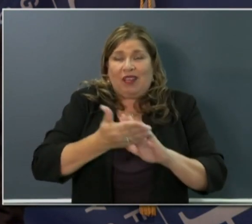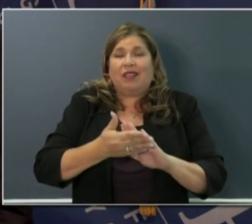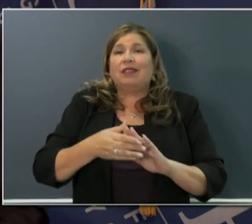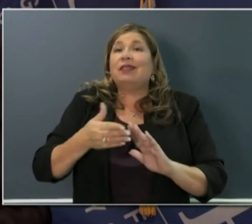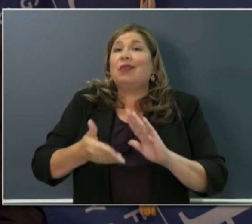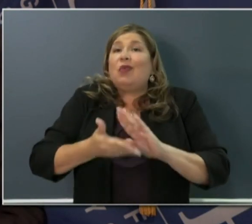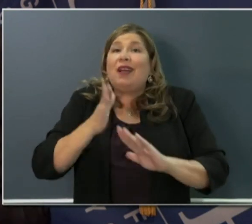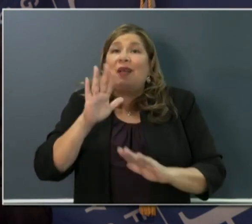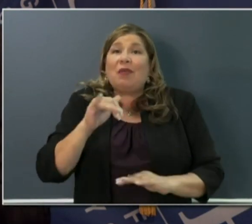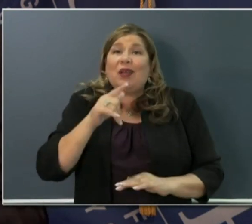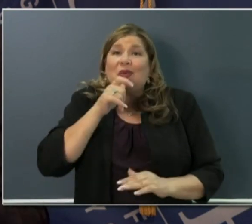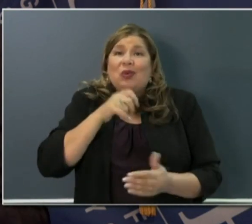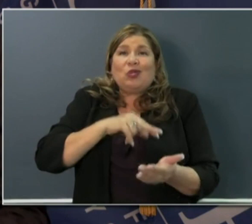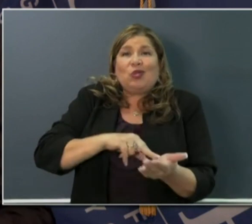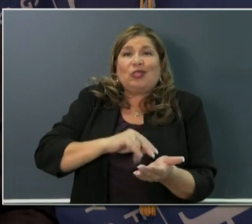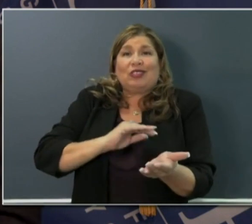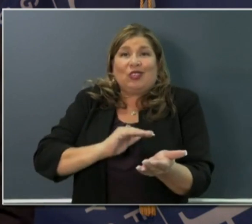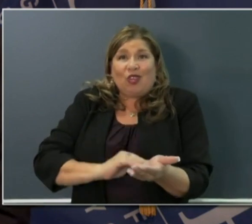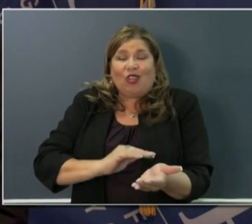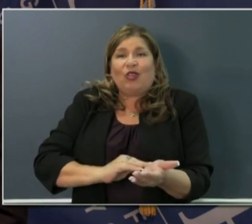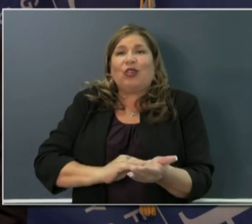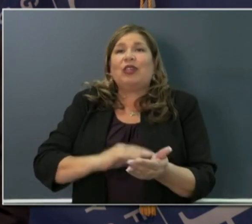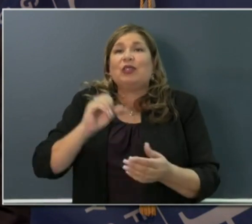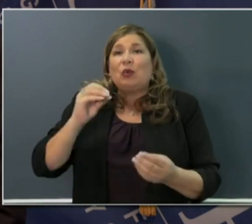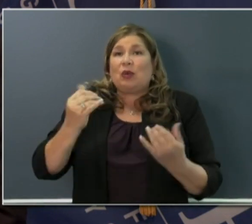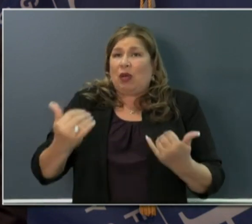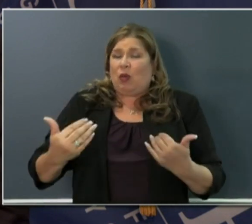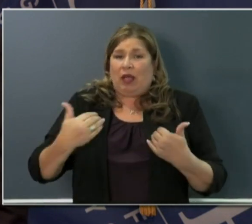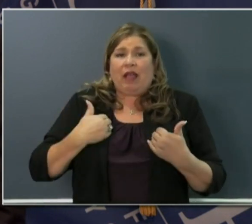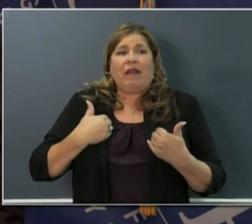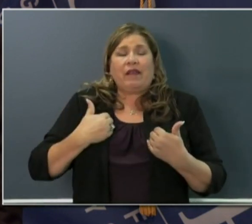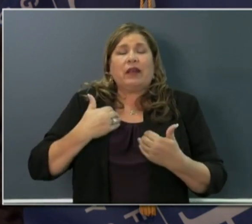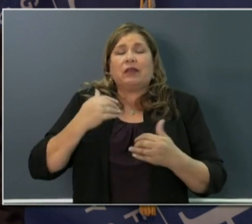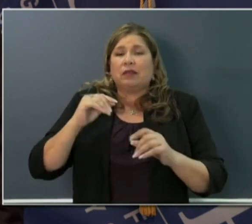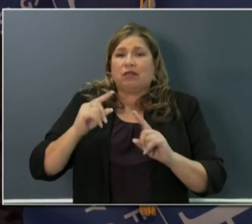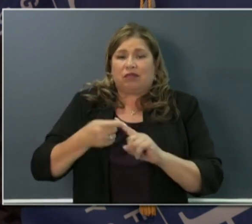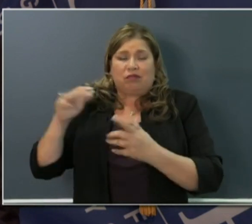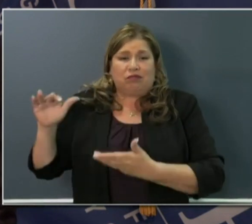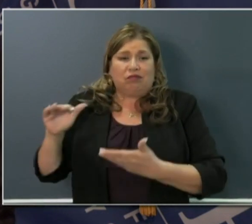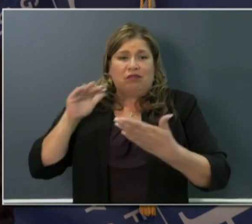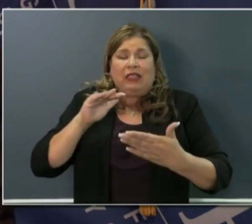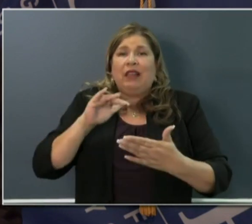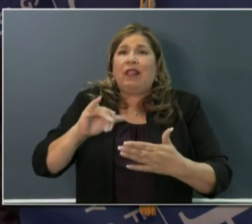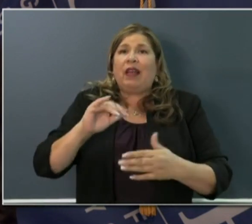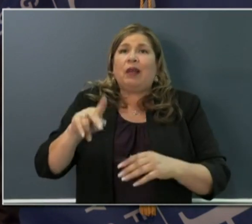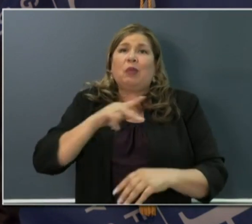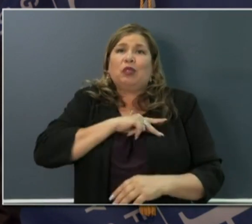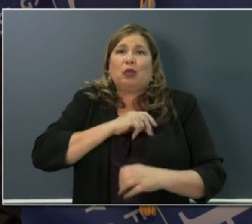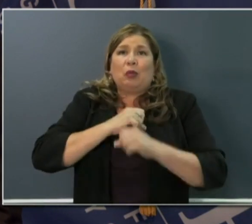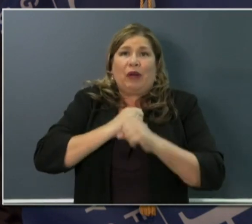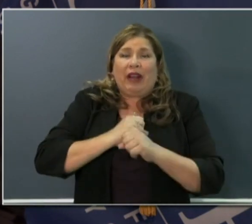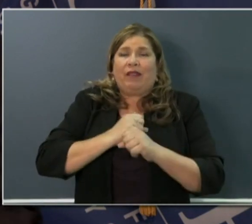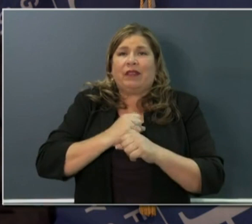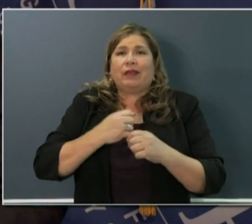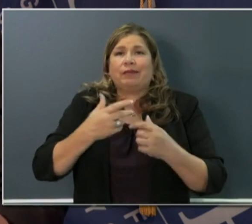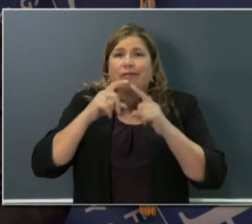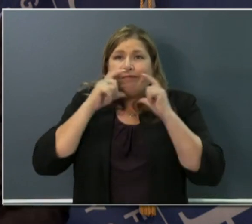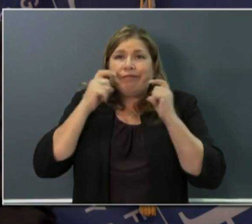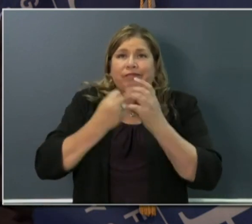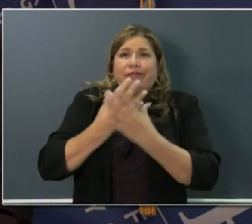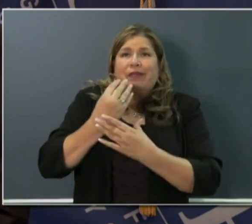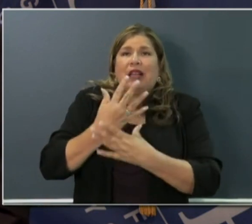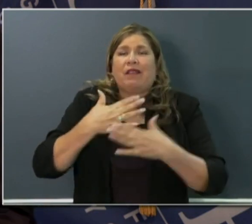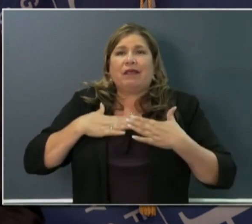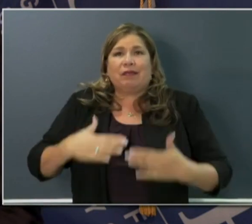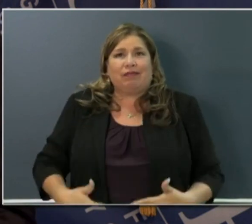and we have at least the first tranche of appropriate personal protective gear that is available at that site. St. Vincent down